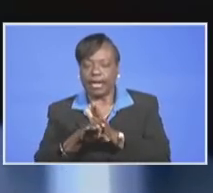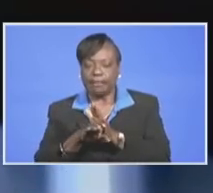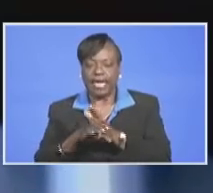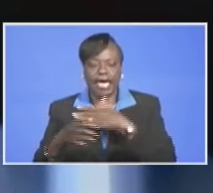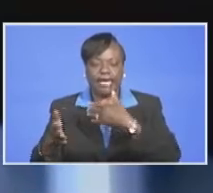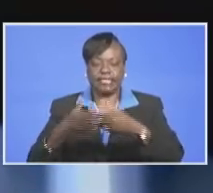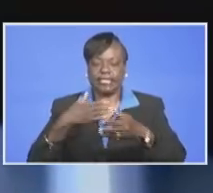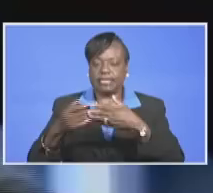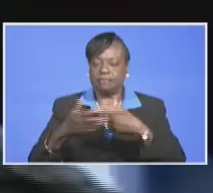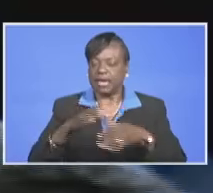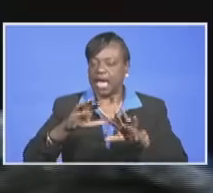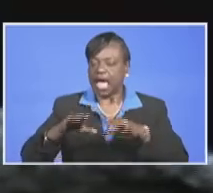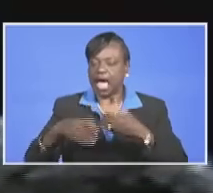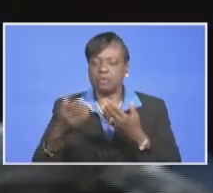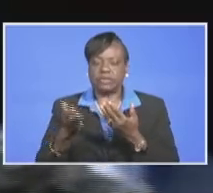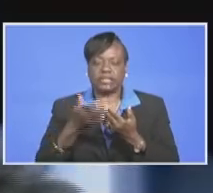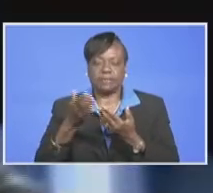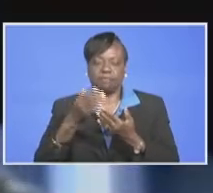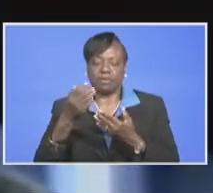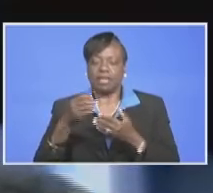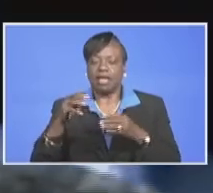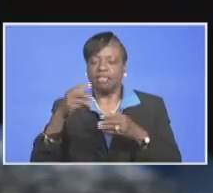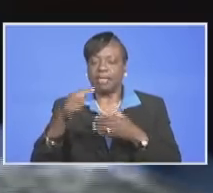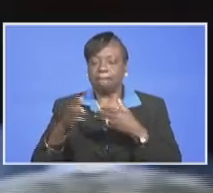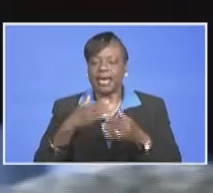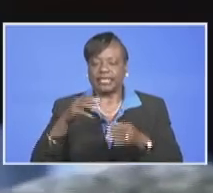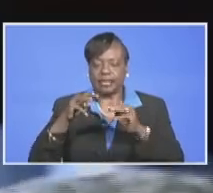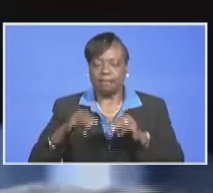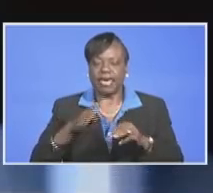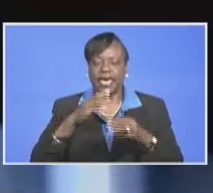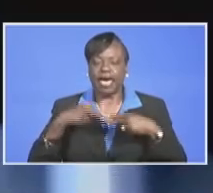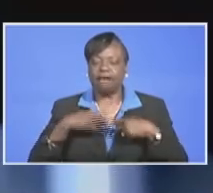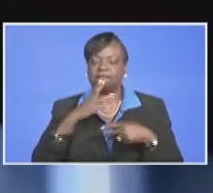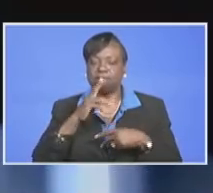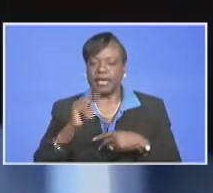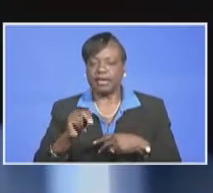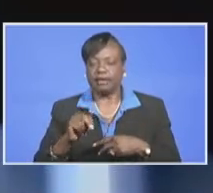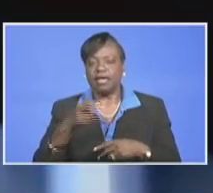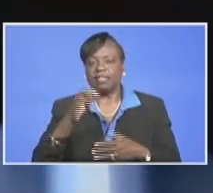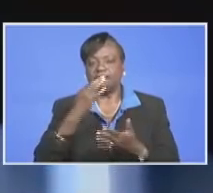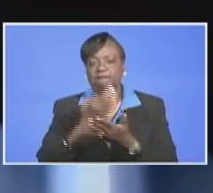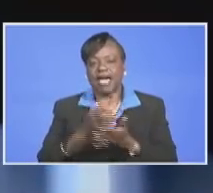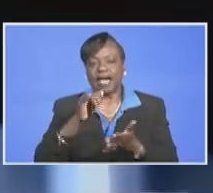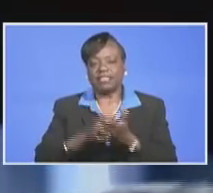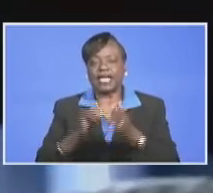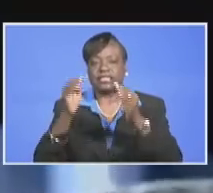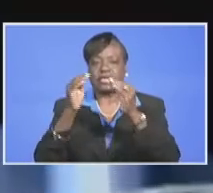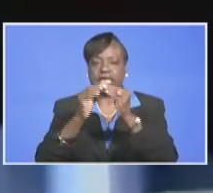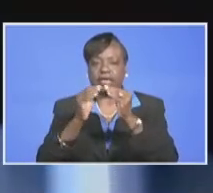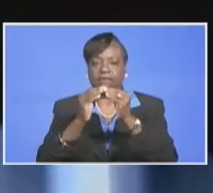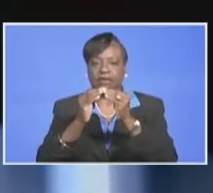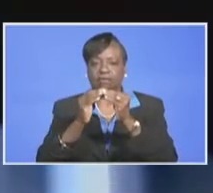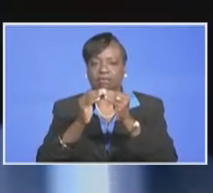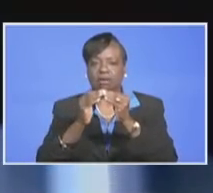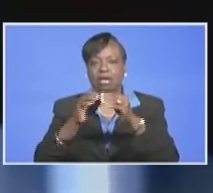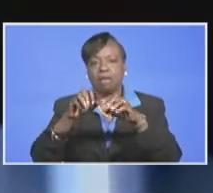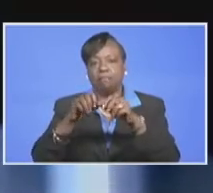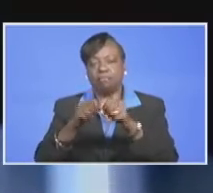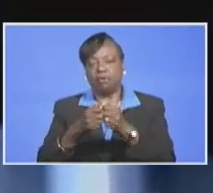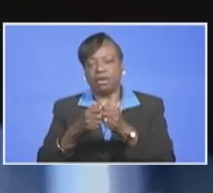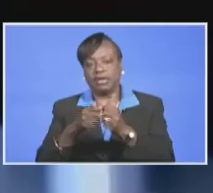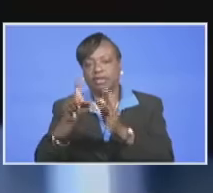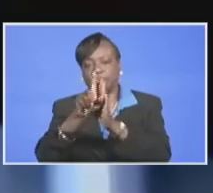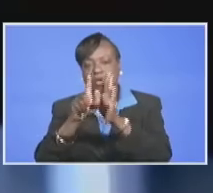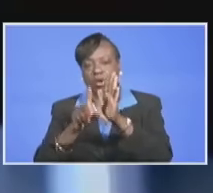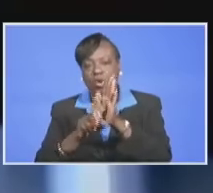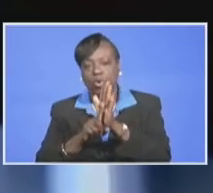matter how trivial the matter might have been. The fact that even infractions of the law which could